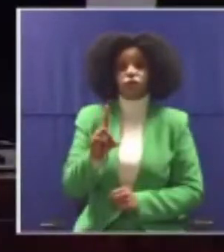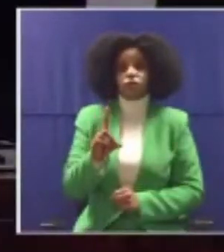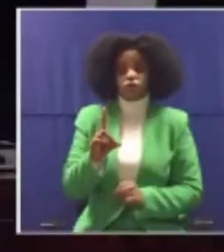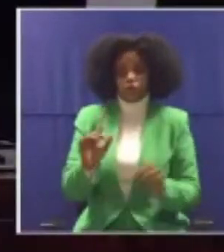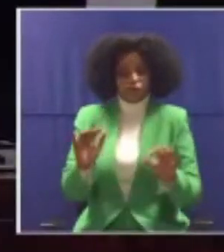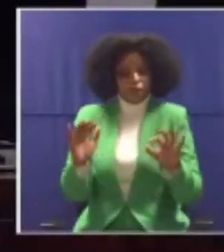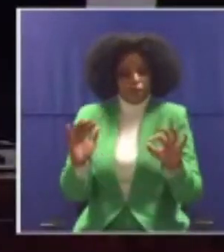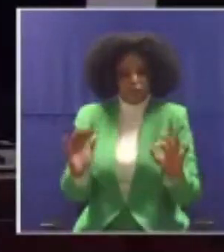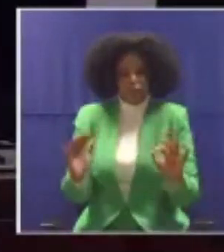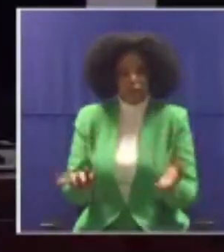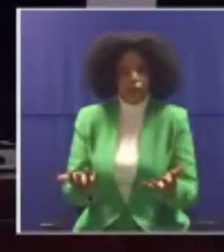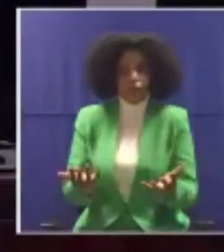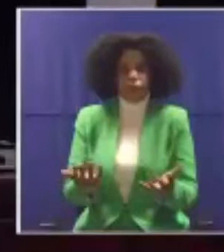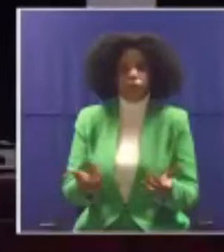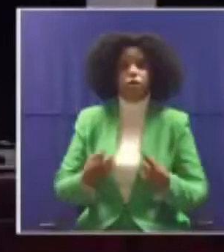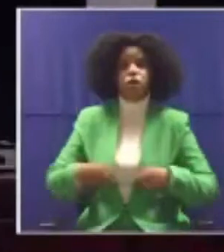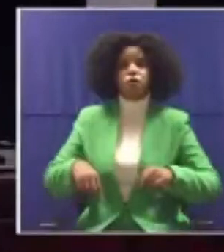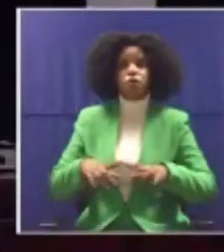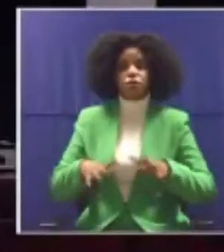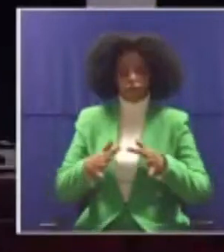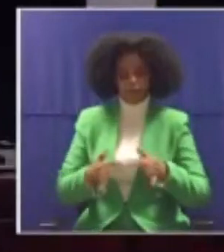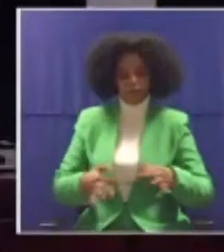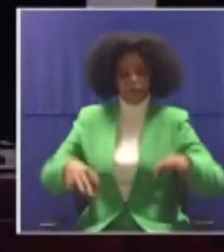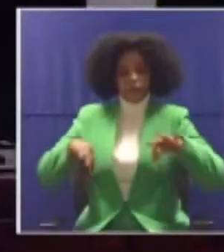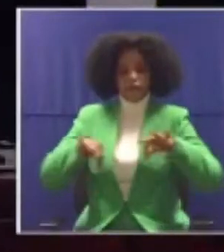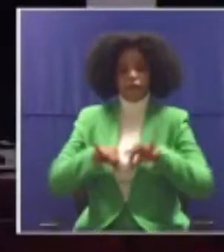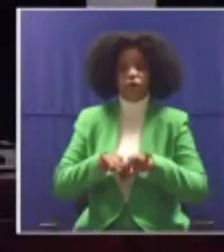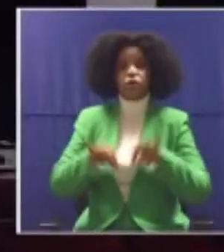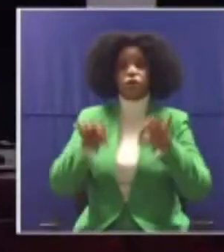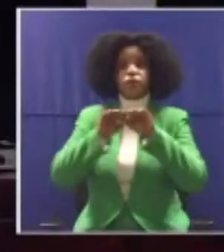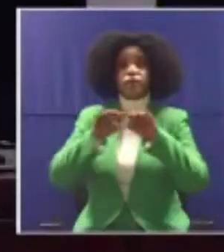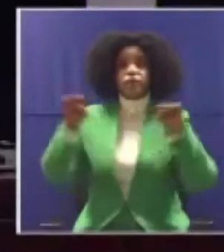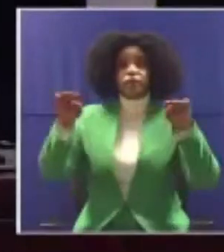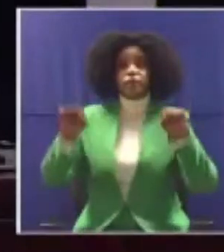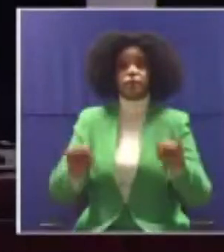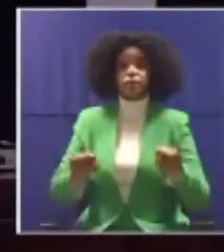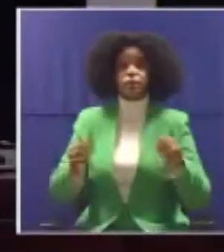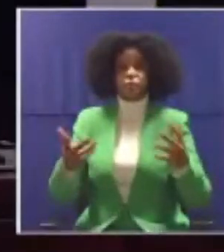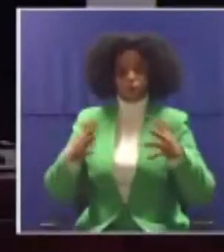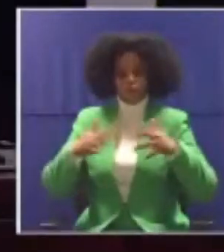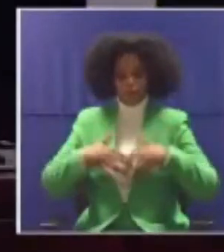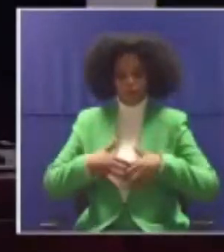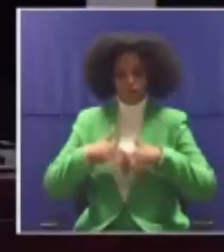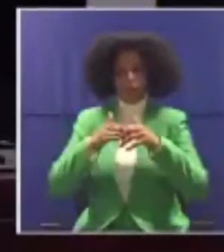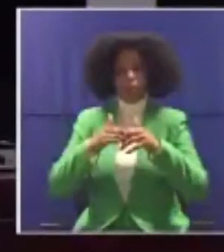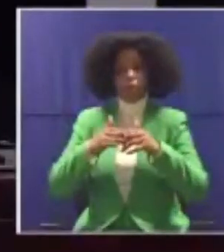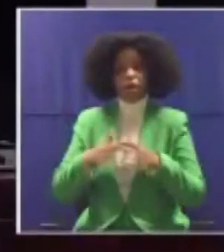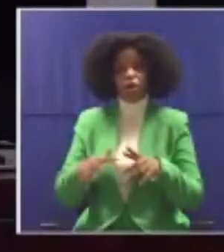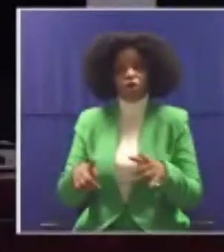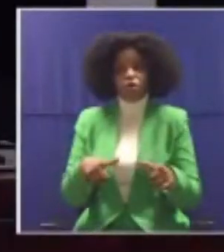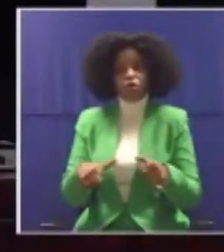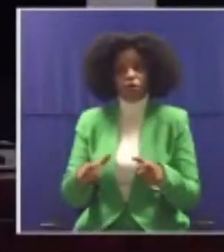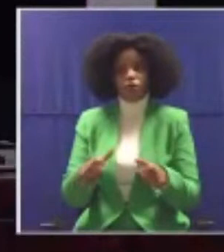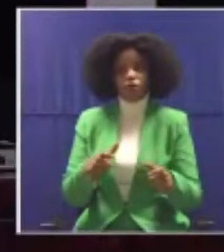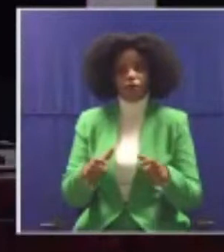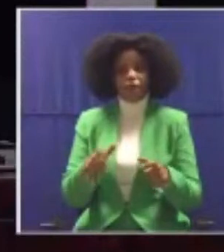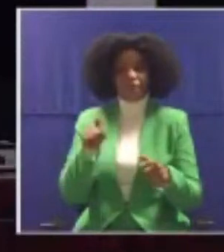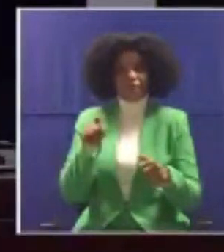of our value system in the formation of governments. And this we must do in the spirit